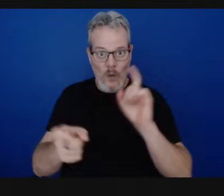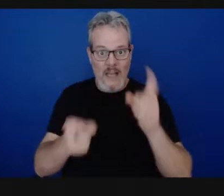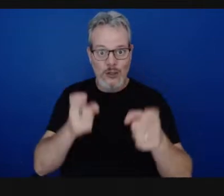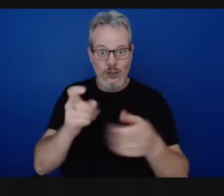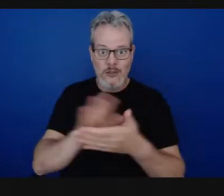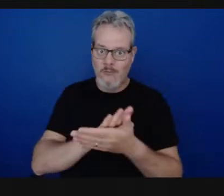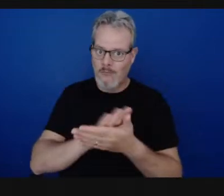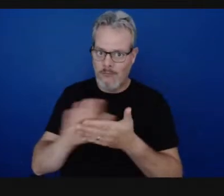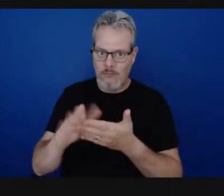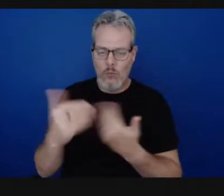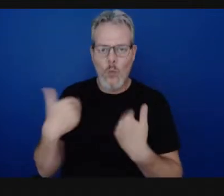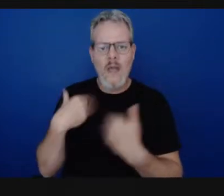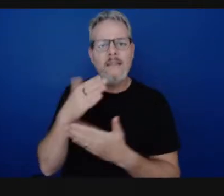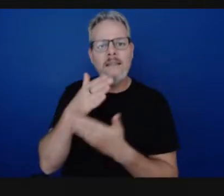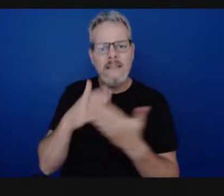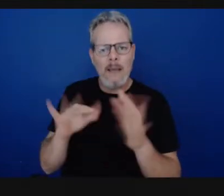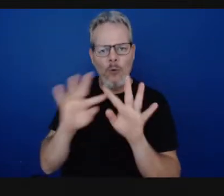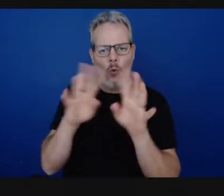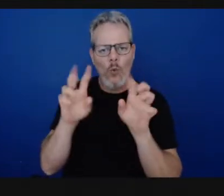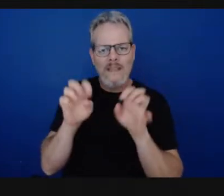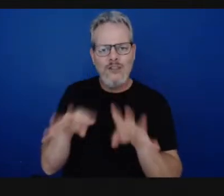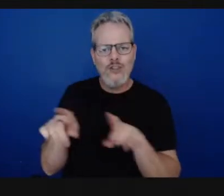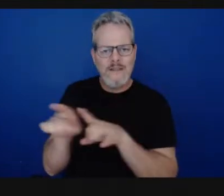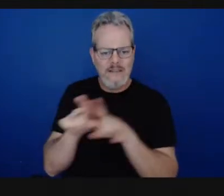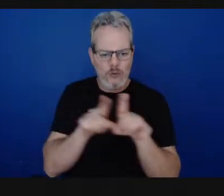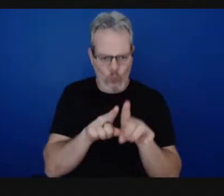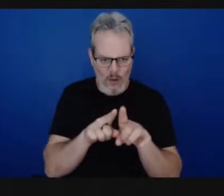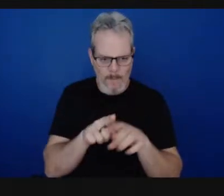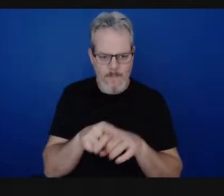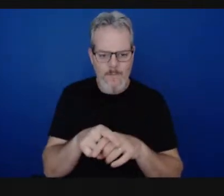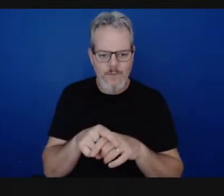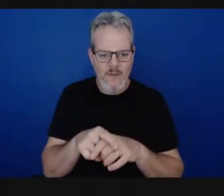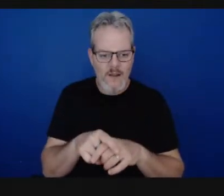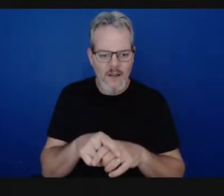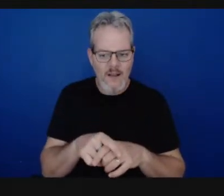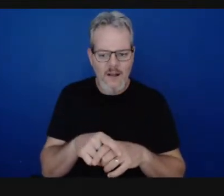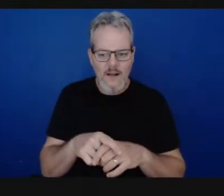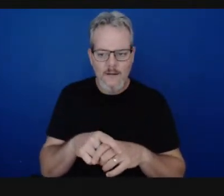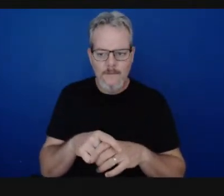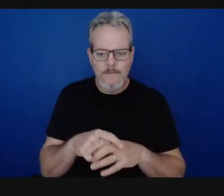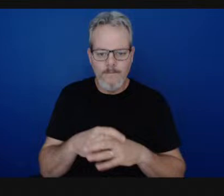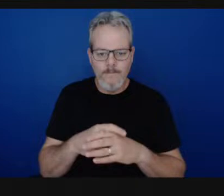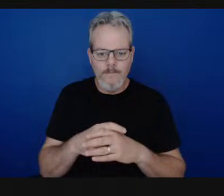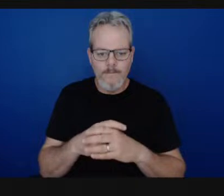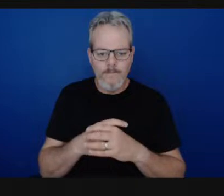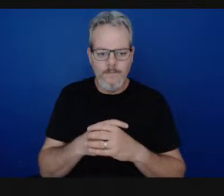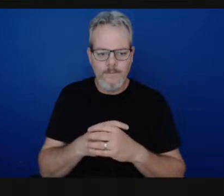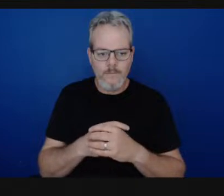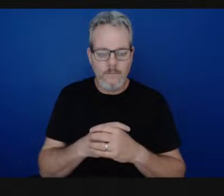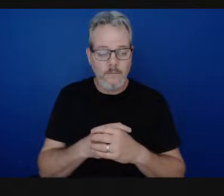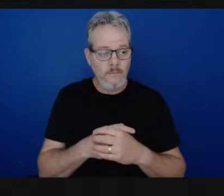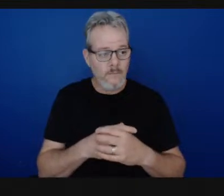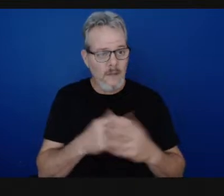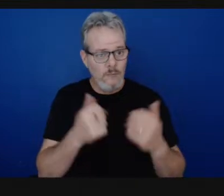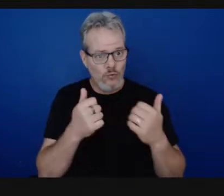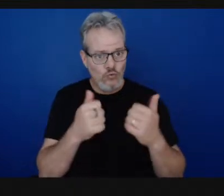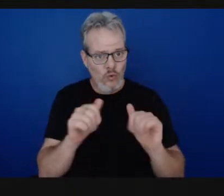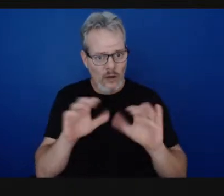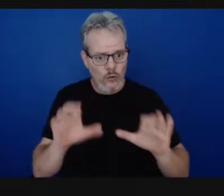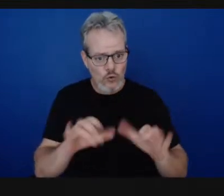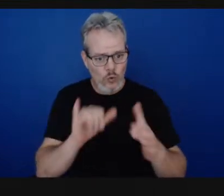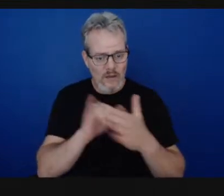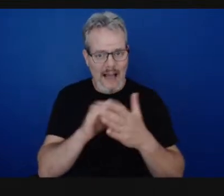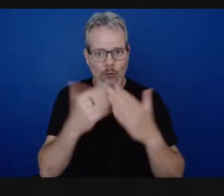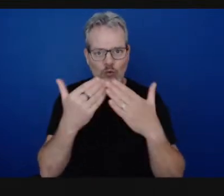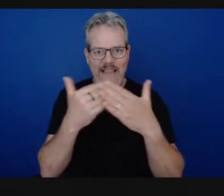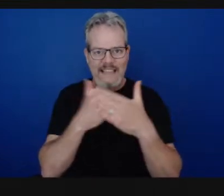some questions as well. Any of these that I feel like trying to do? Was that Tectonic? I mean,